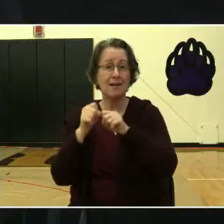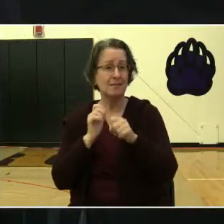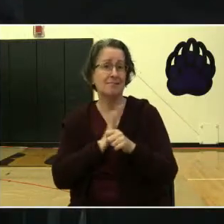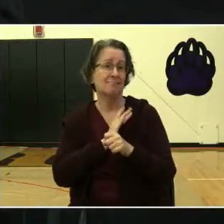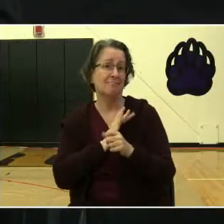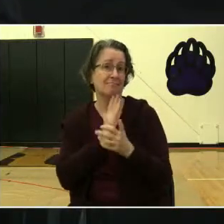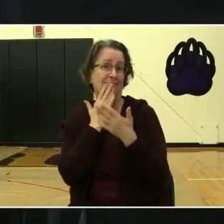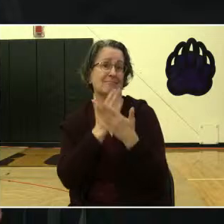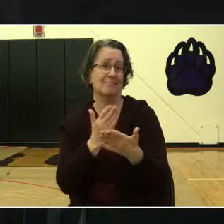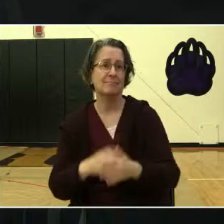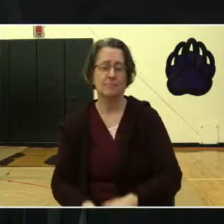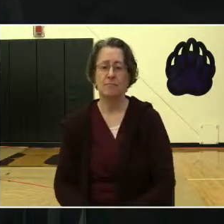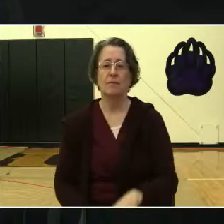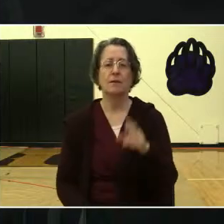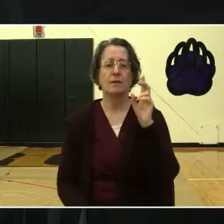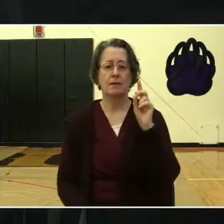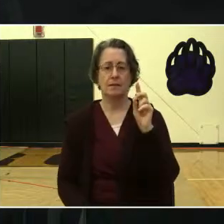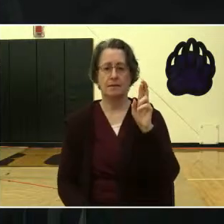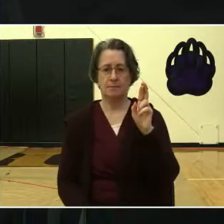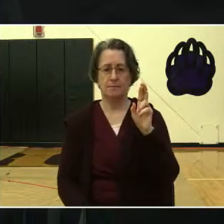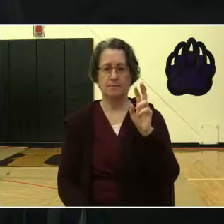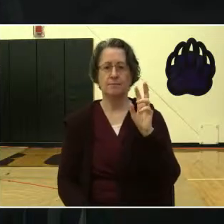so Dr